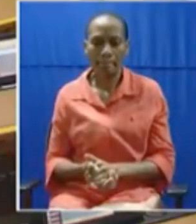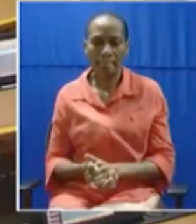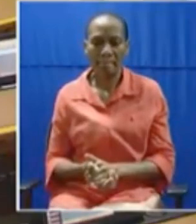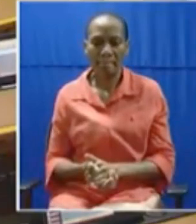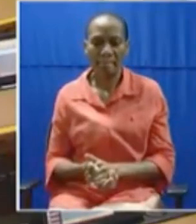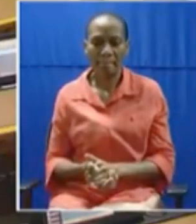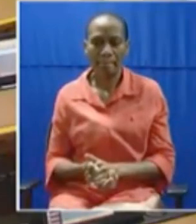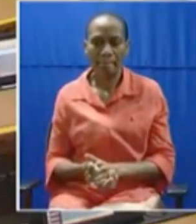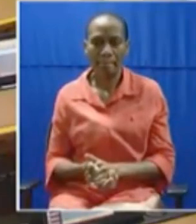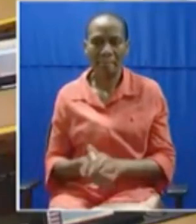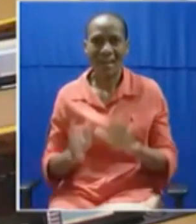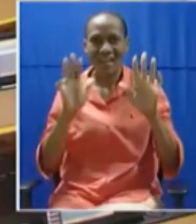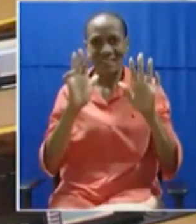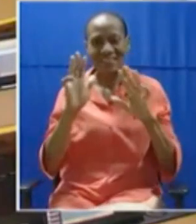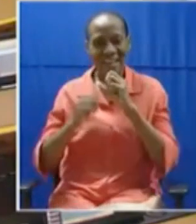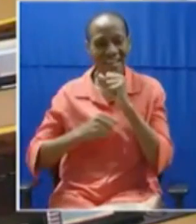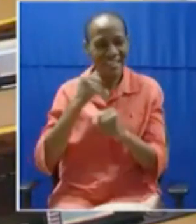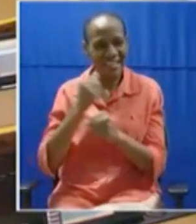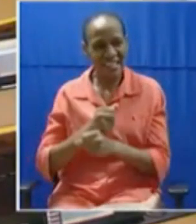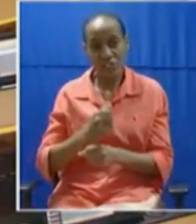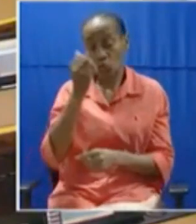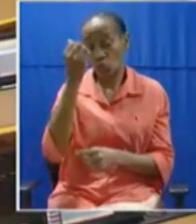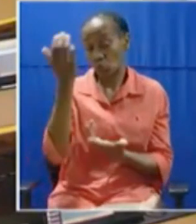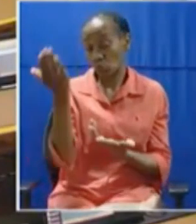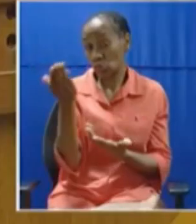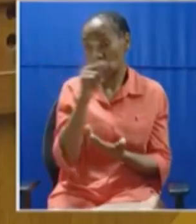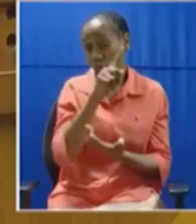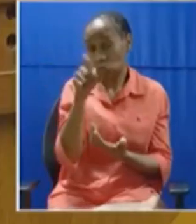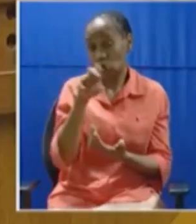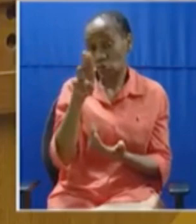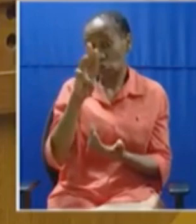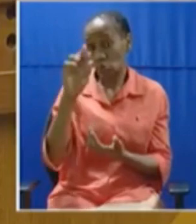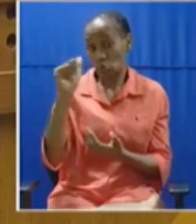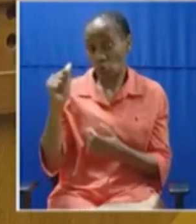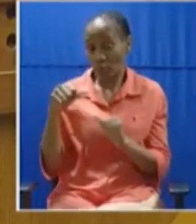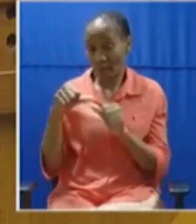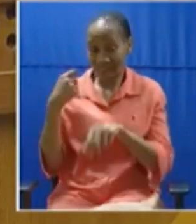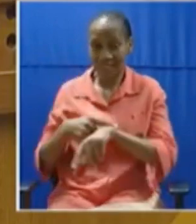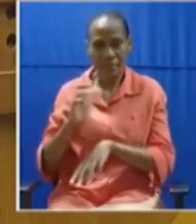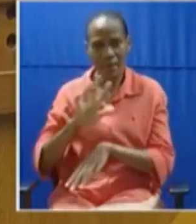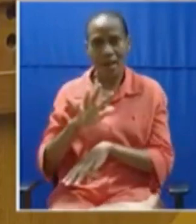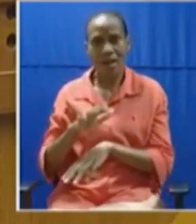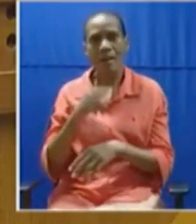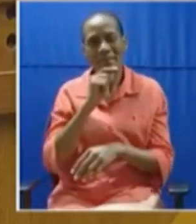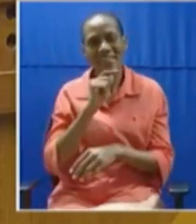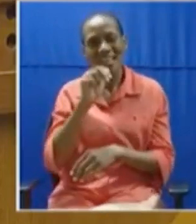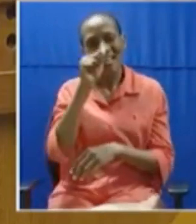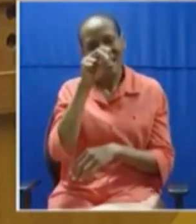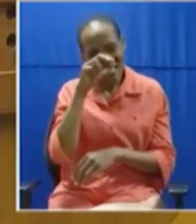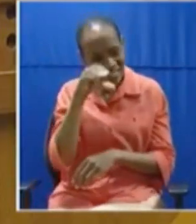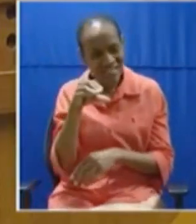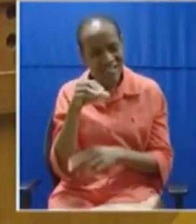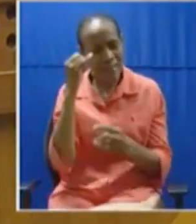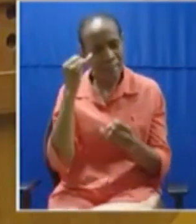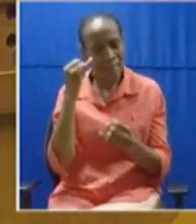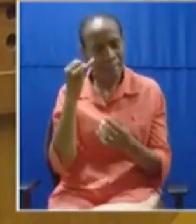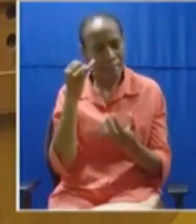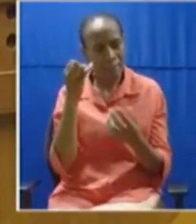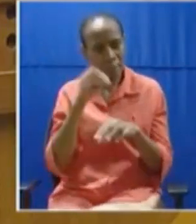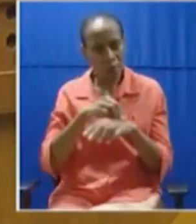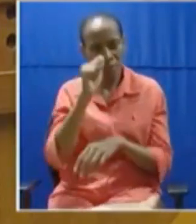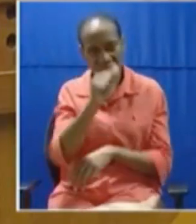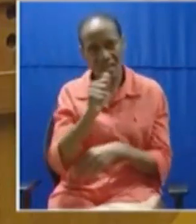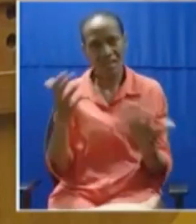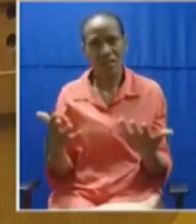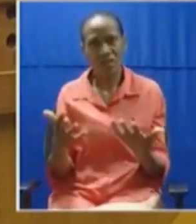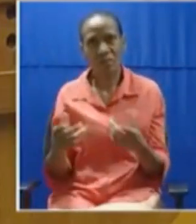a 9-year Zuma phenomenon. It is the permanent character of the ANC. It is the only possible consequence of the